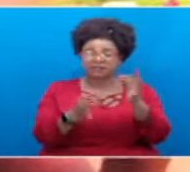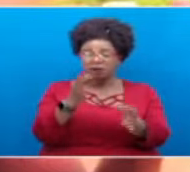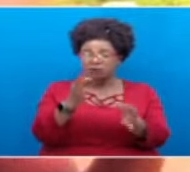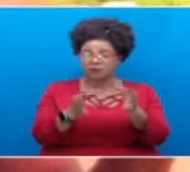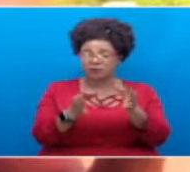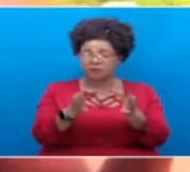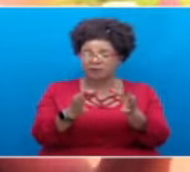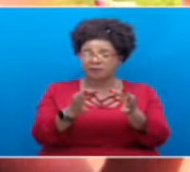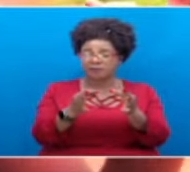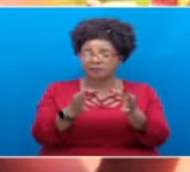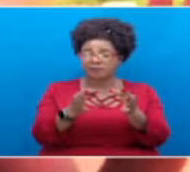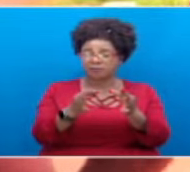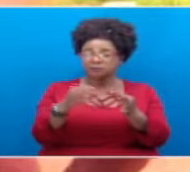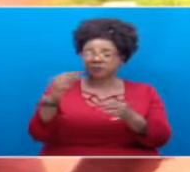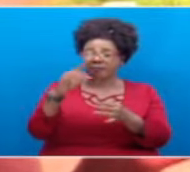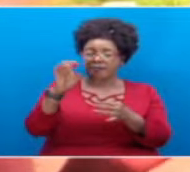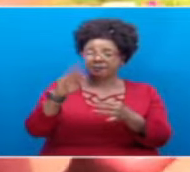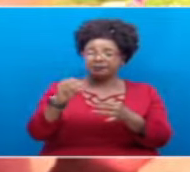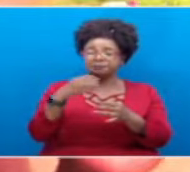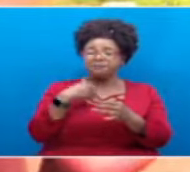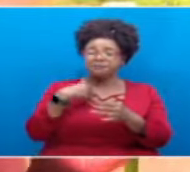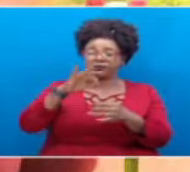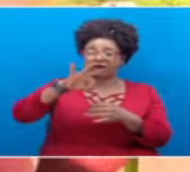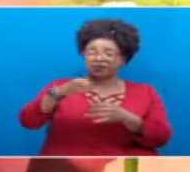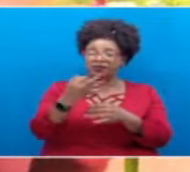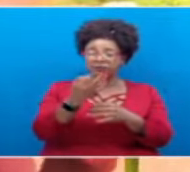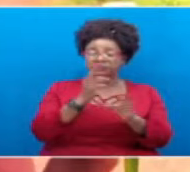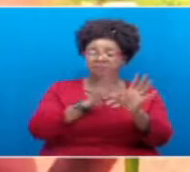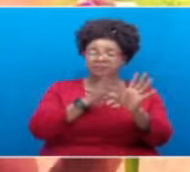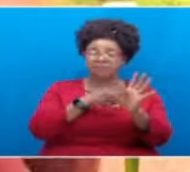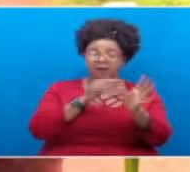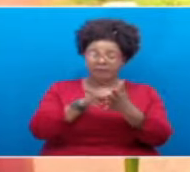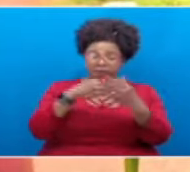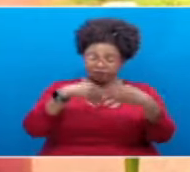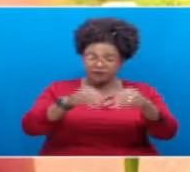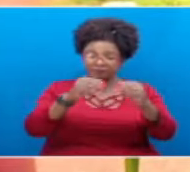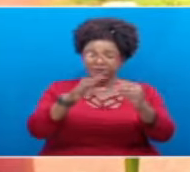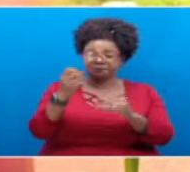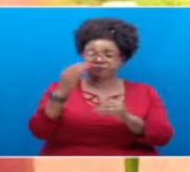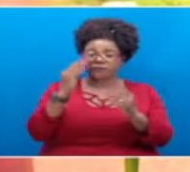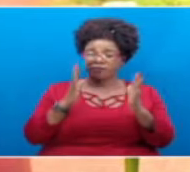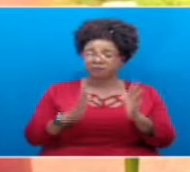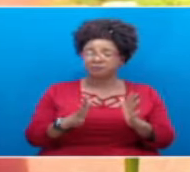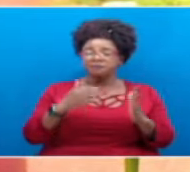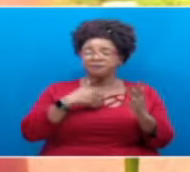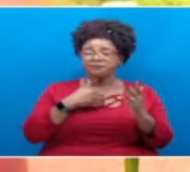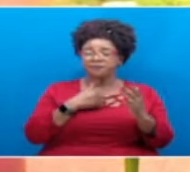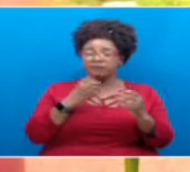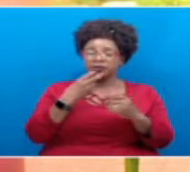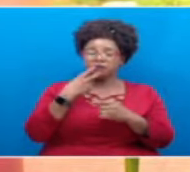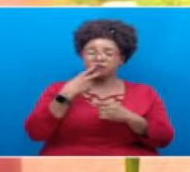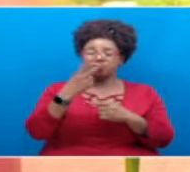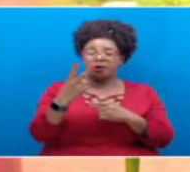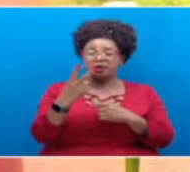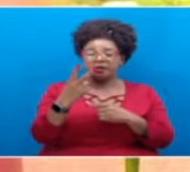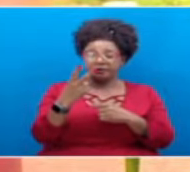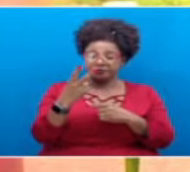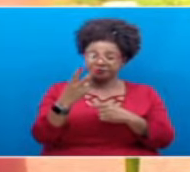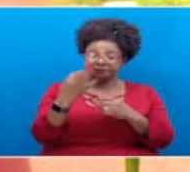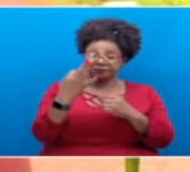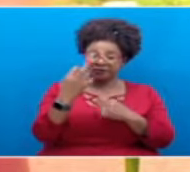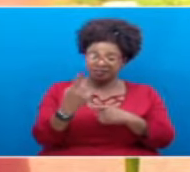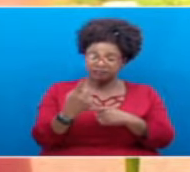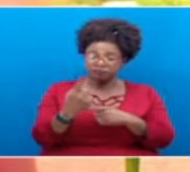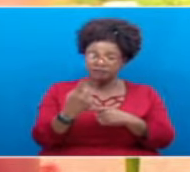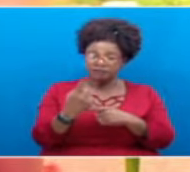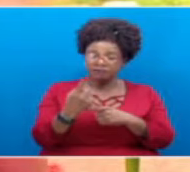as a whole, we have around 3,000 participants that we follow up. So personally, I have 231 participants.